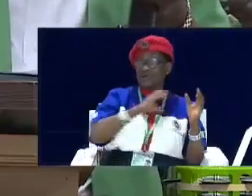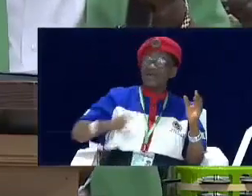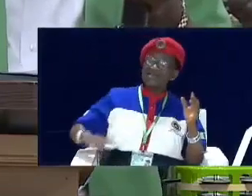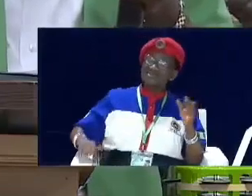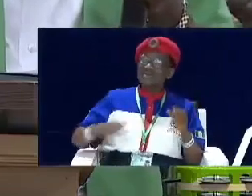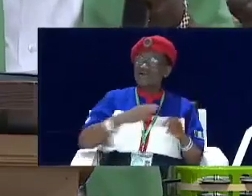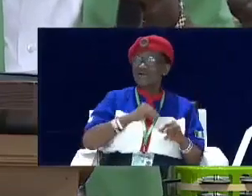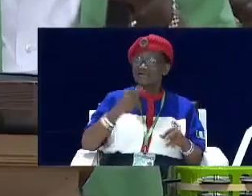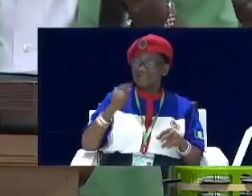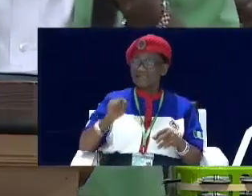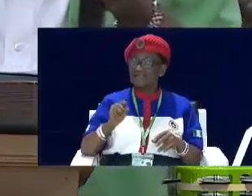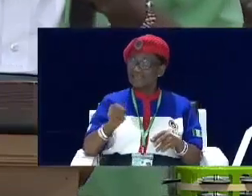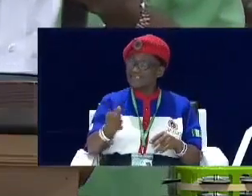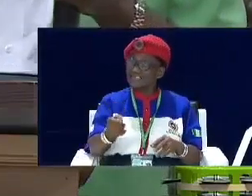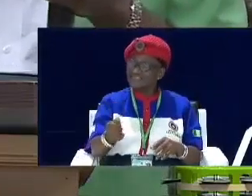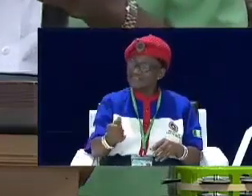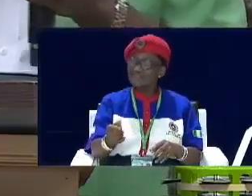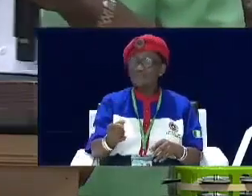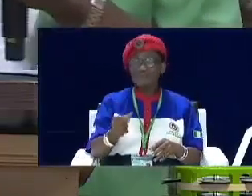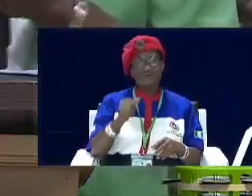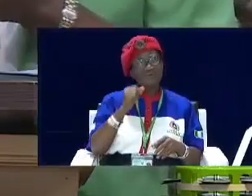God, don't shame me.